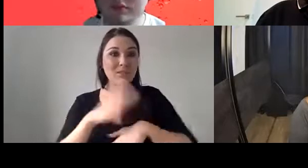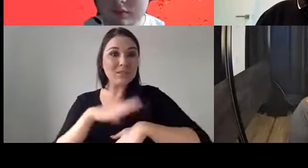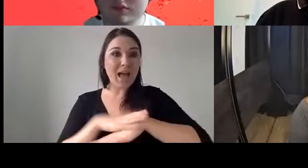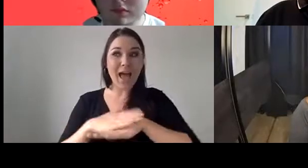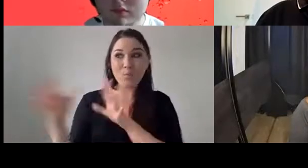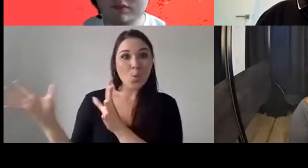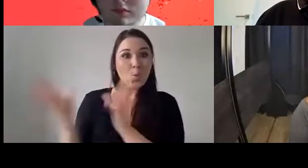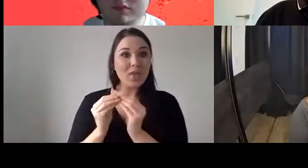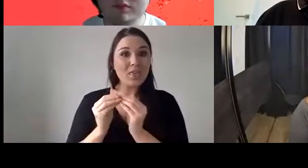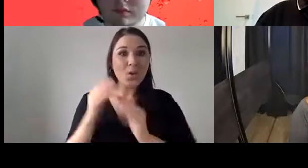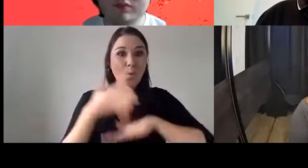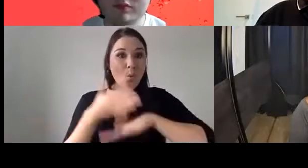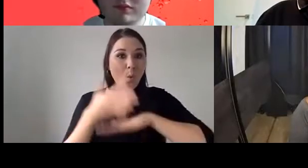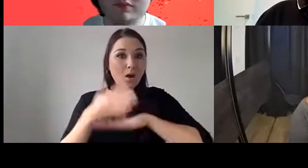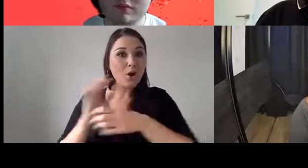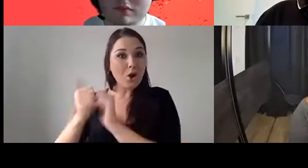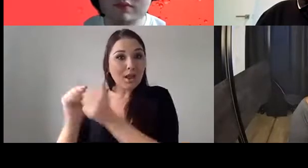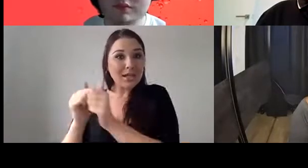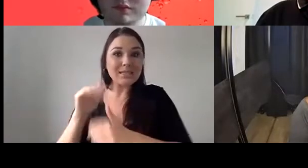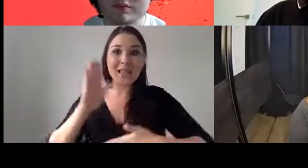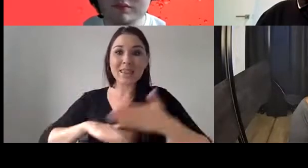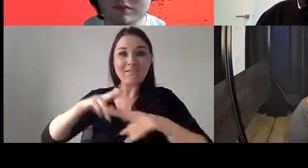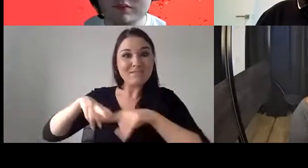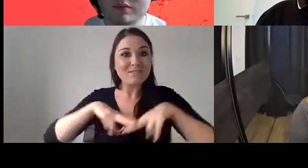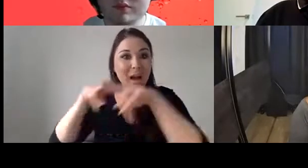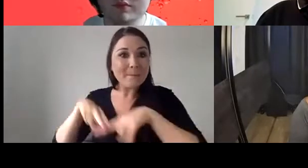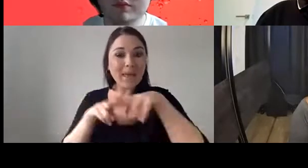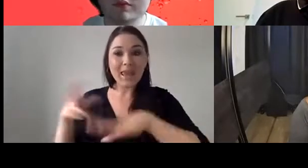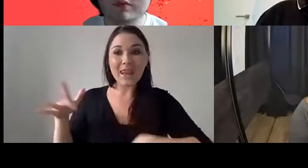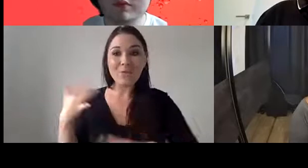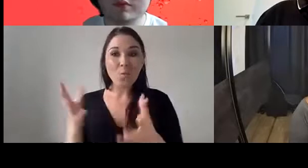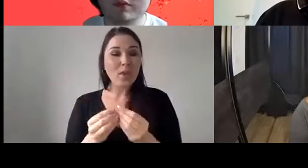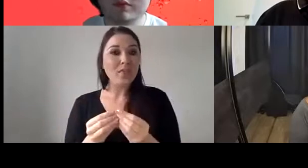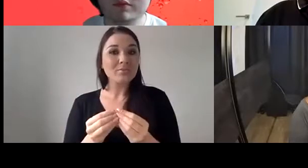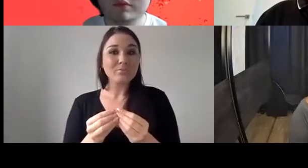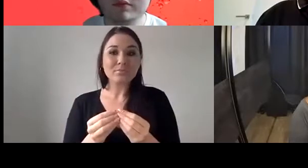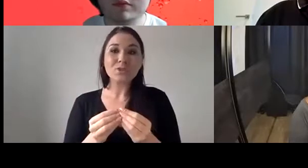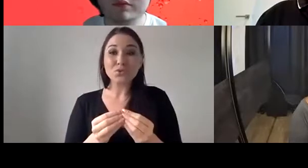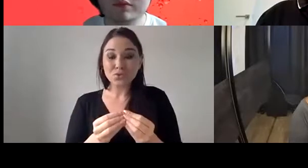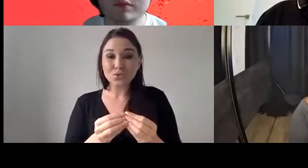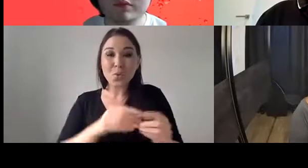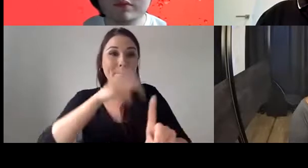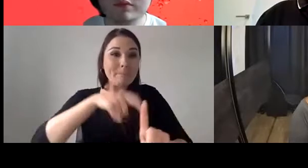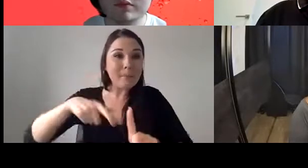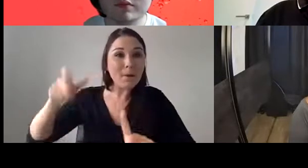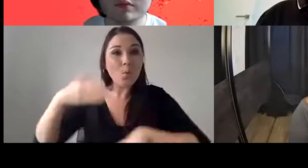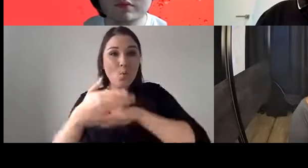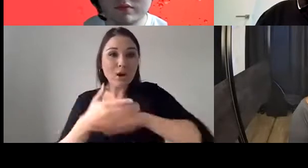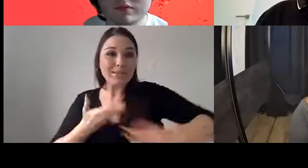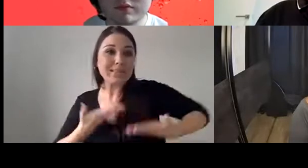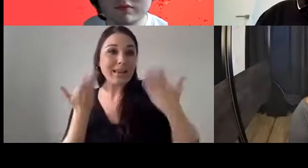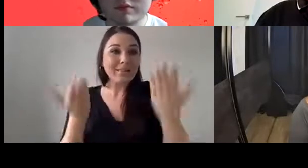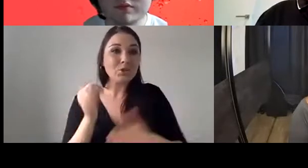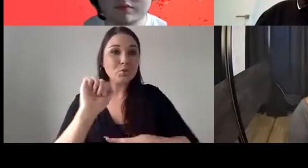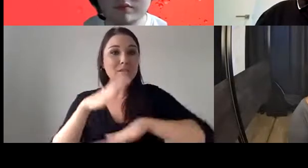let's make that a positive experience. People are giving you their time. So you try and honor